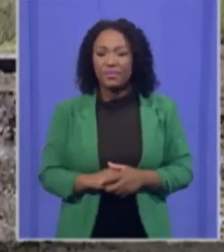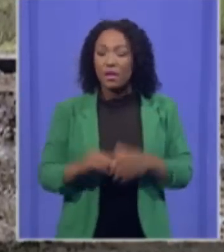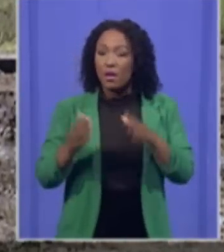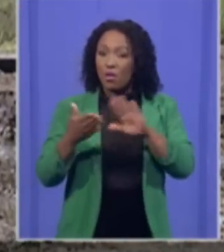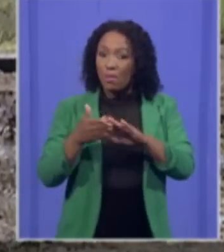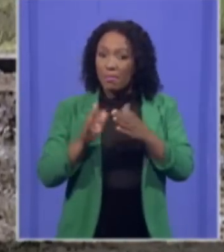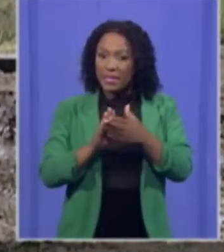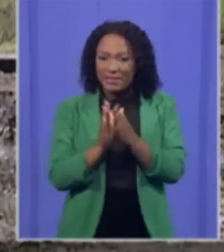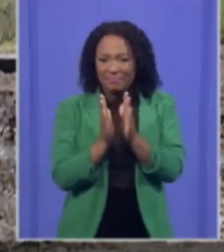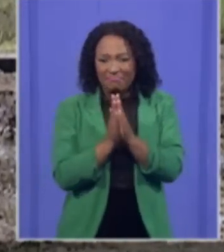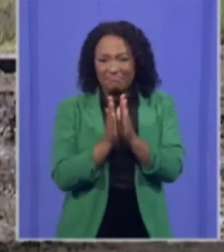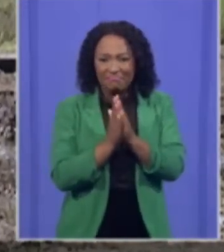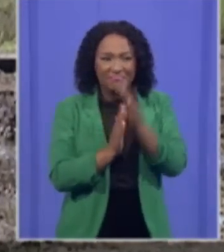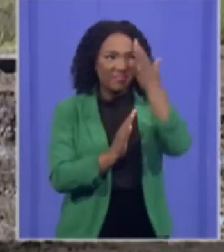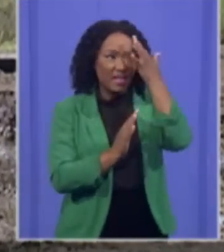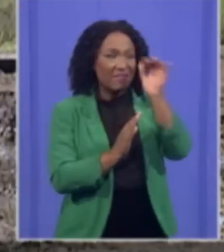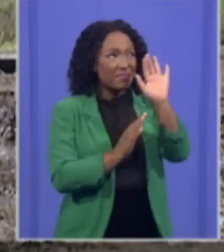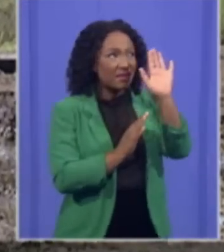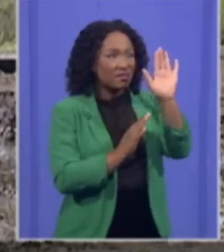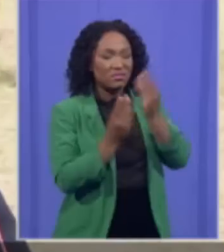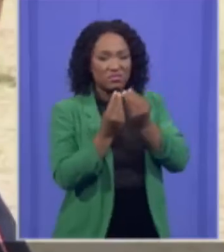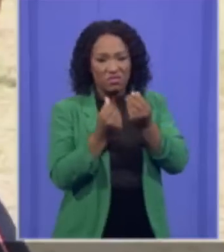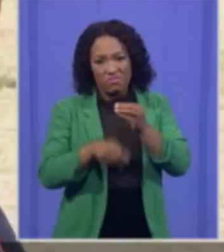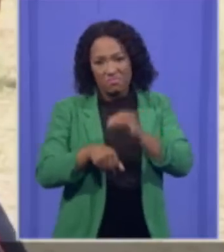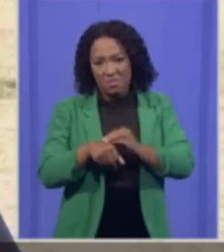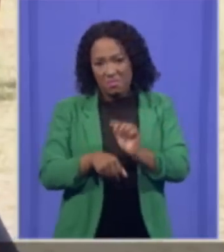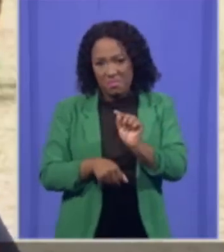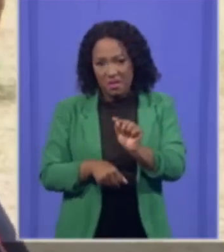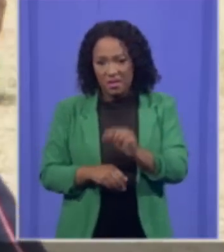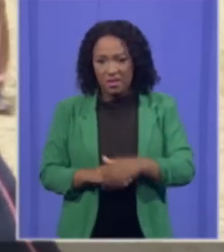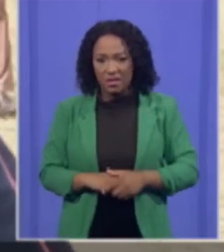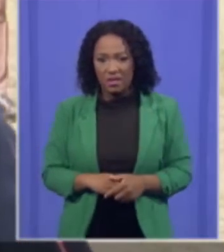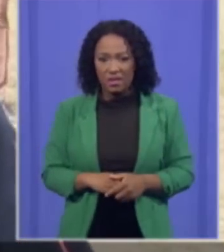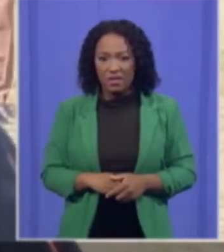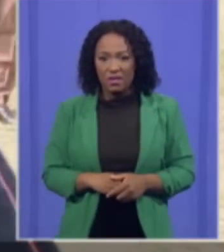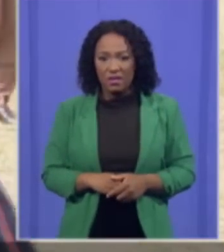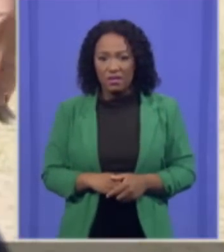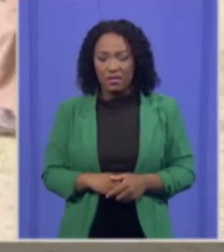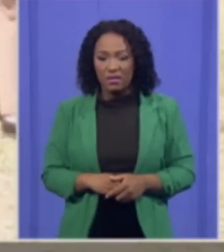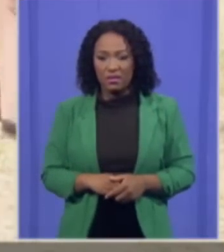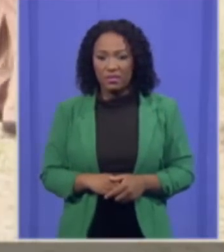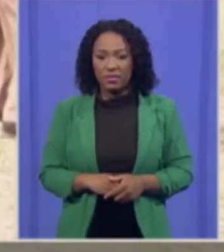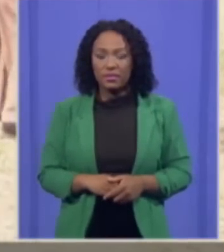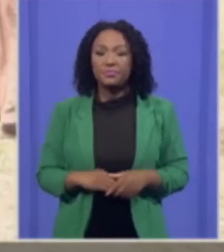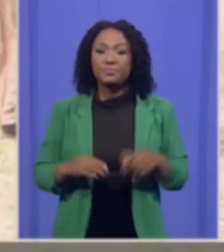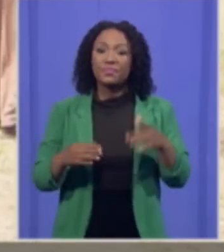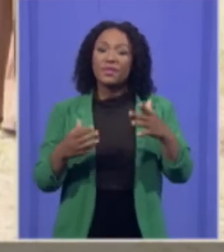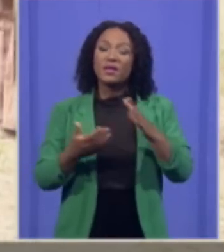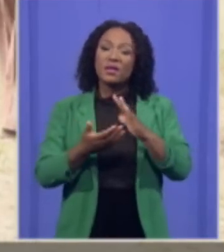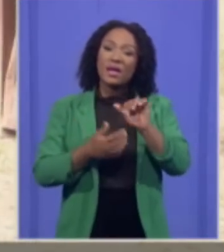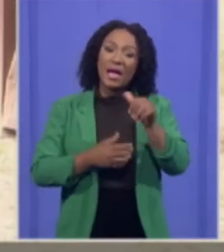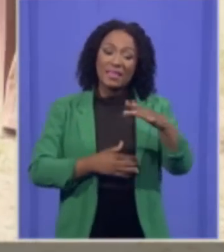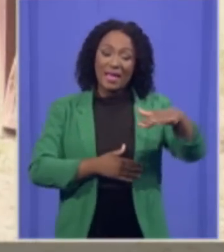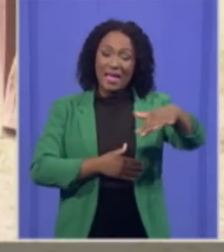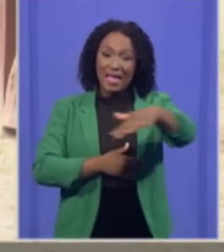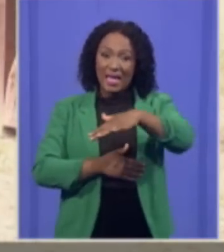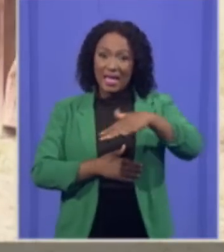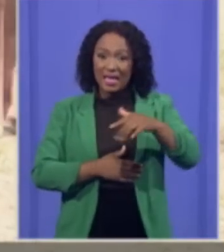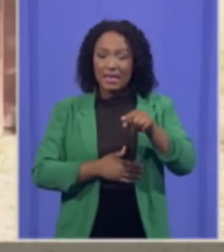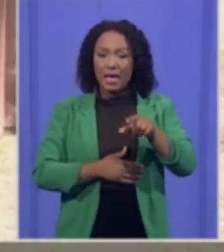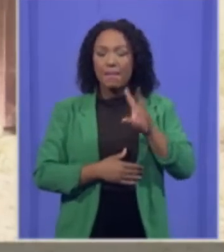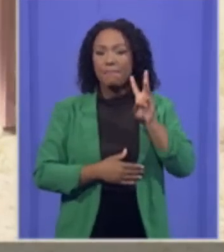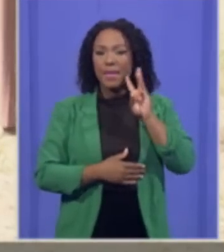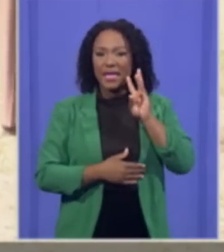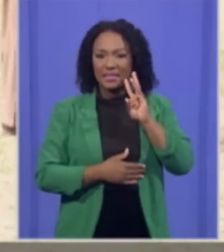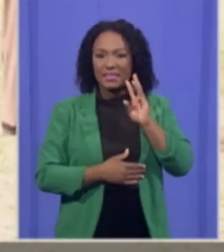ho mmuso ho rarolla mathata ana. So engwe baahi ba tshetse yona gore the areas tse banana hona le metsi ha re